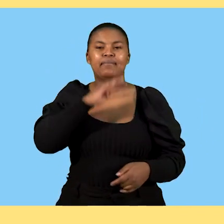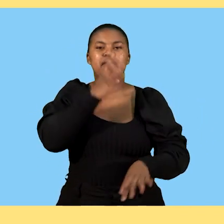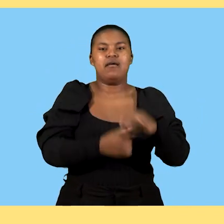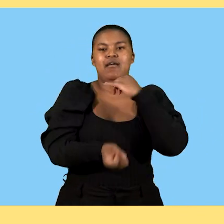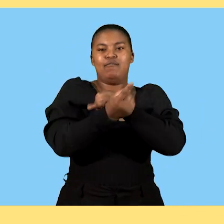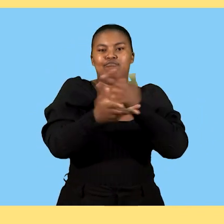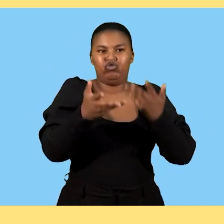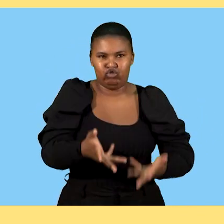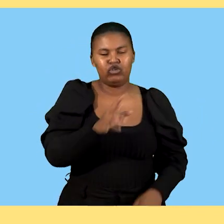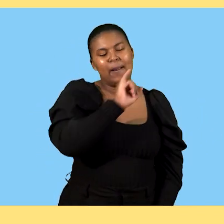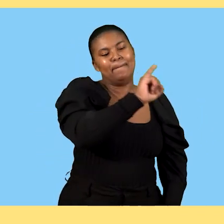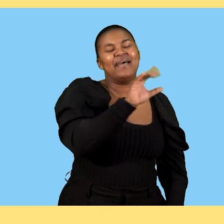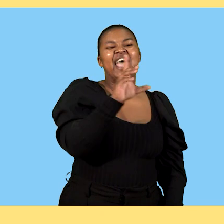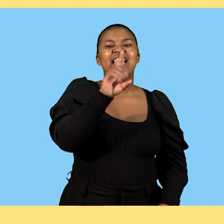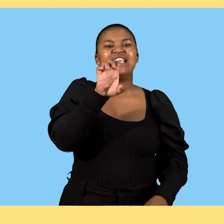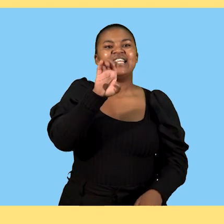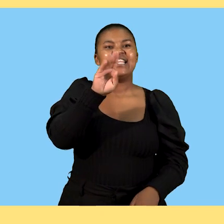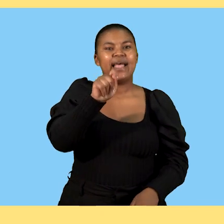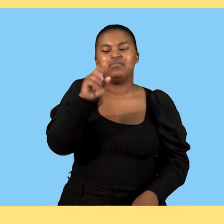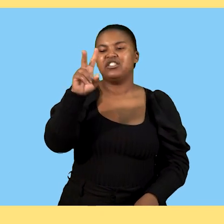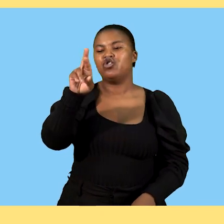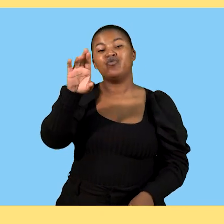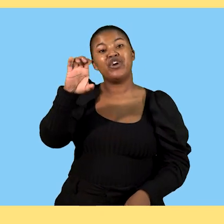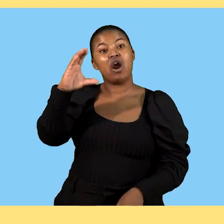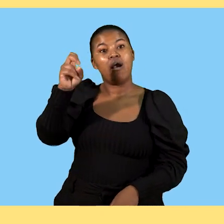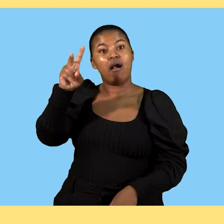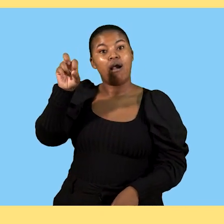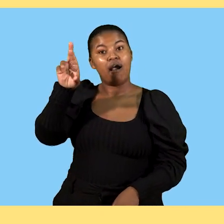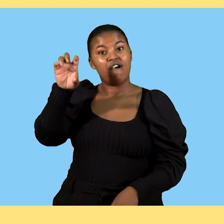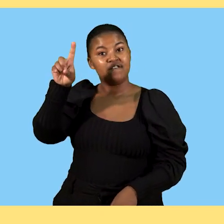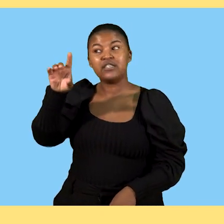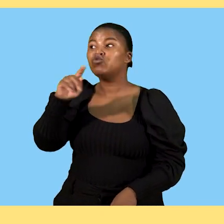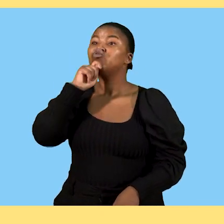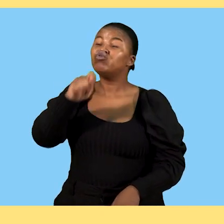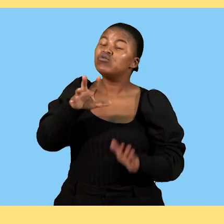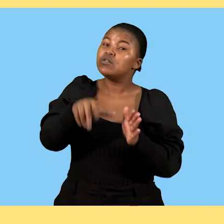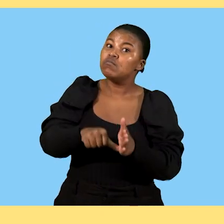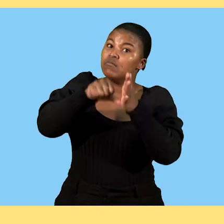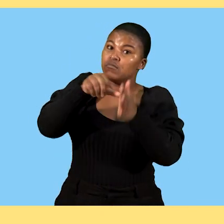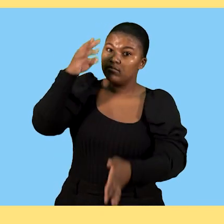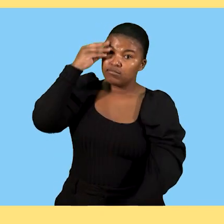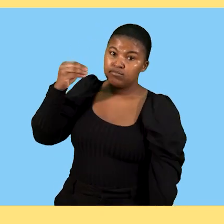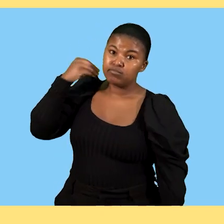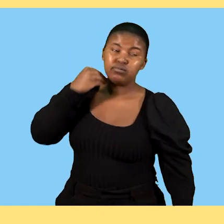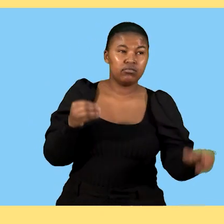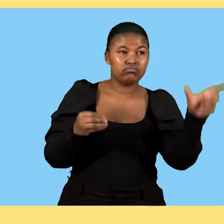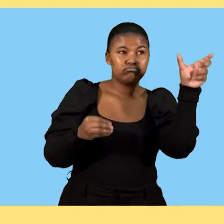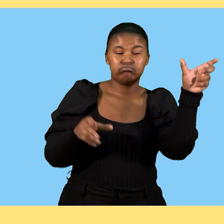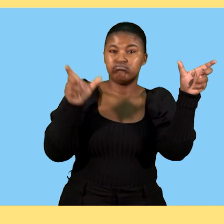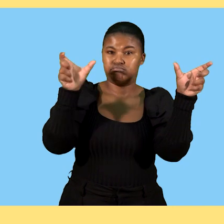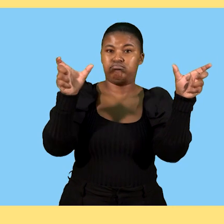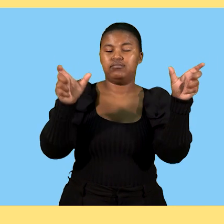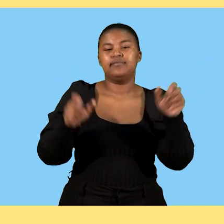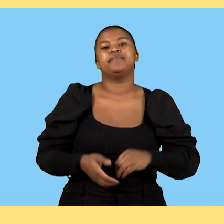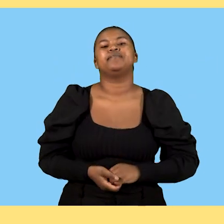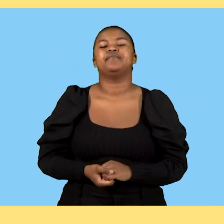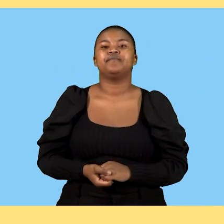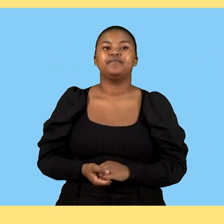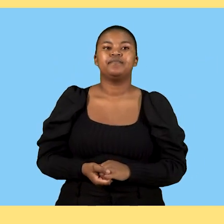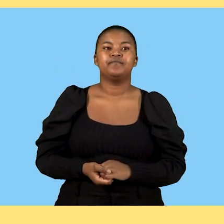bad debt recovered. Very important that you get the difference between the bad debt and the bad debt